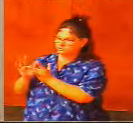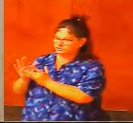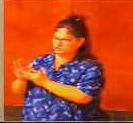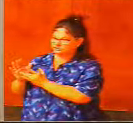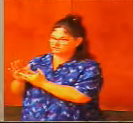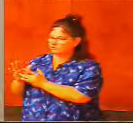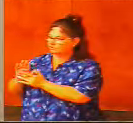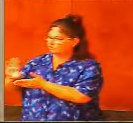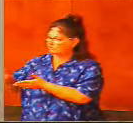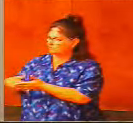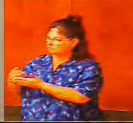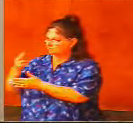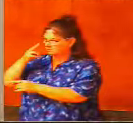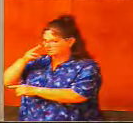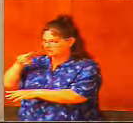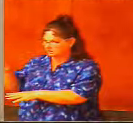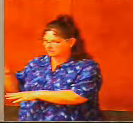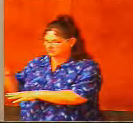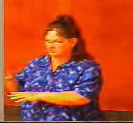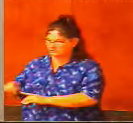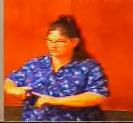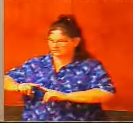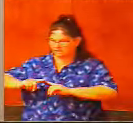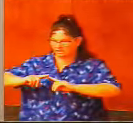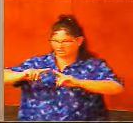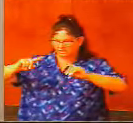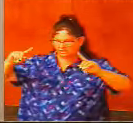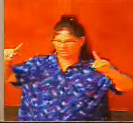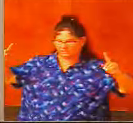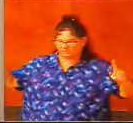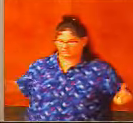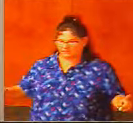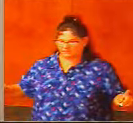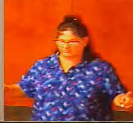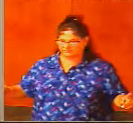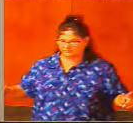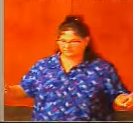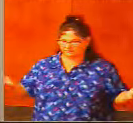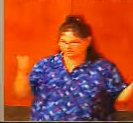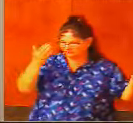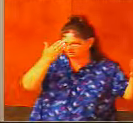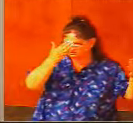completely innocent. They were as different as night and day.